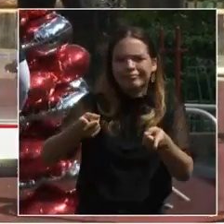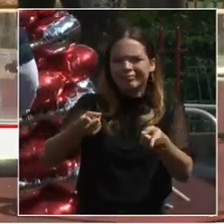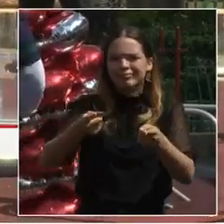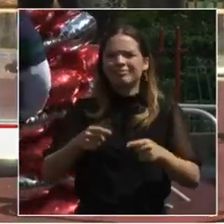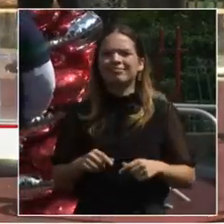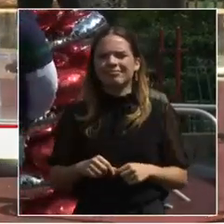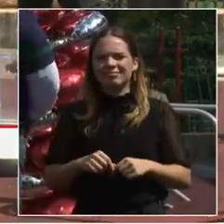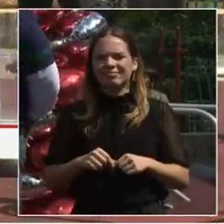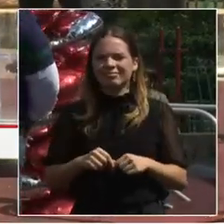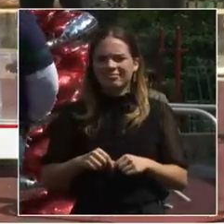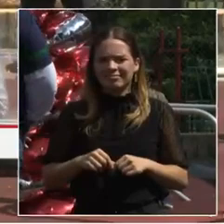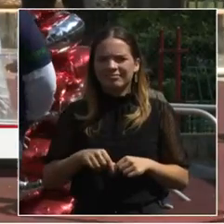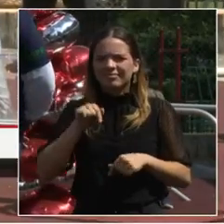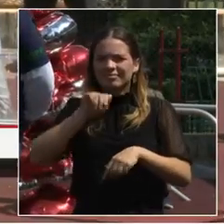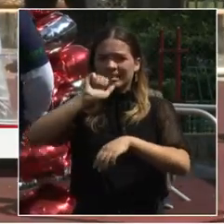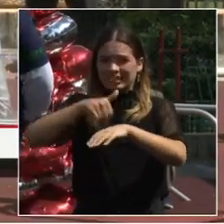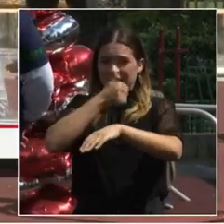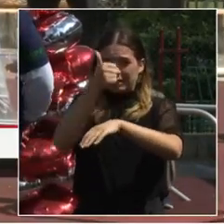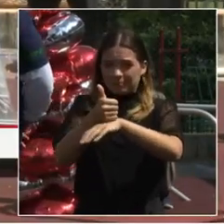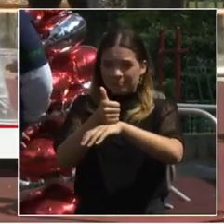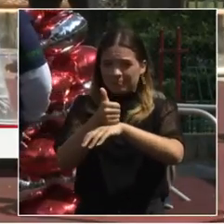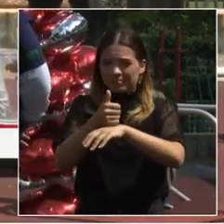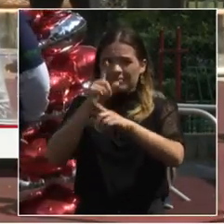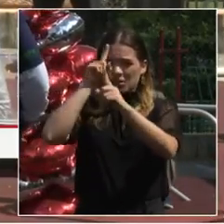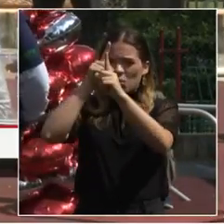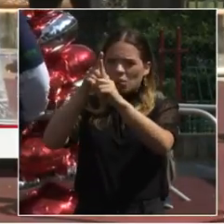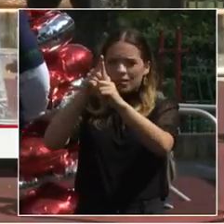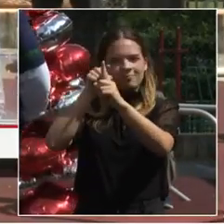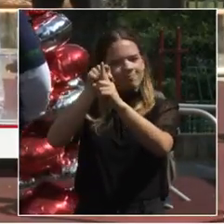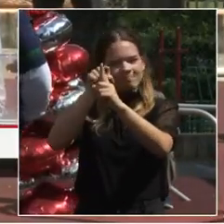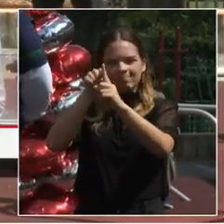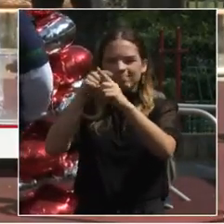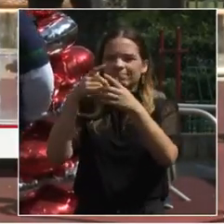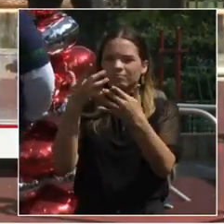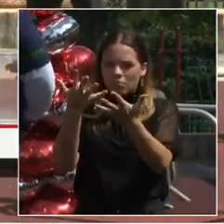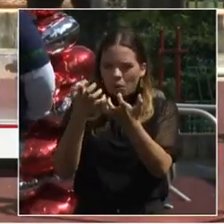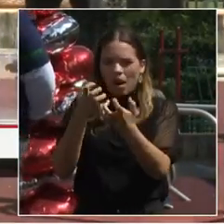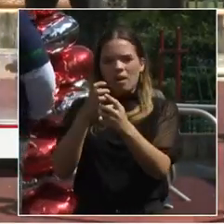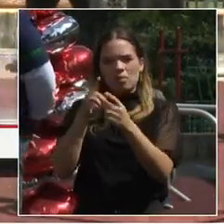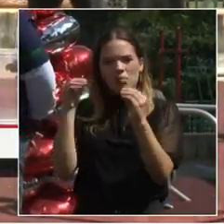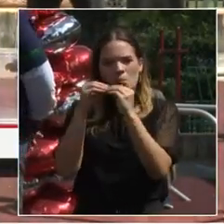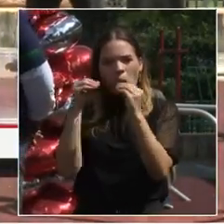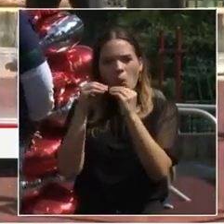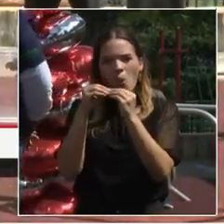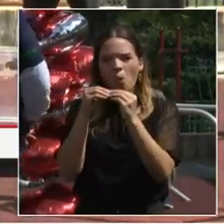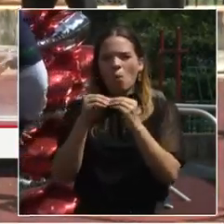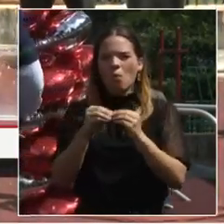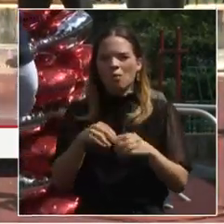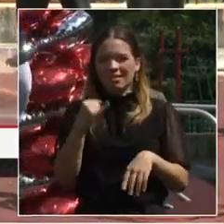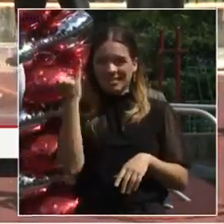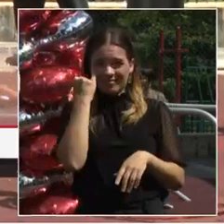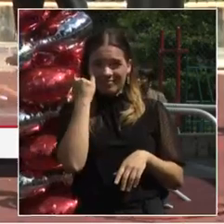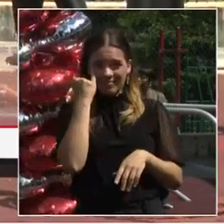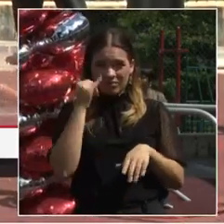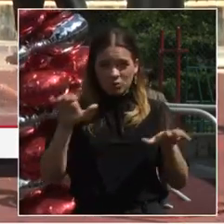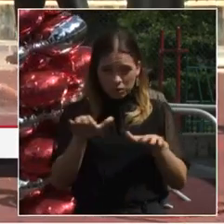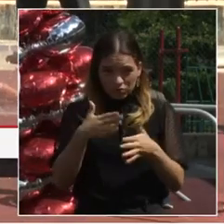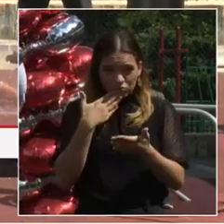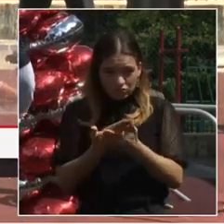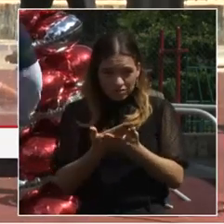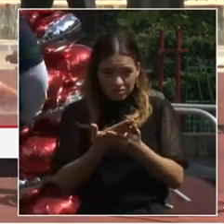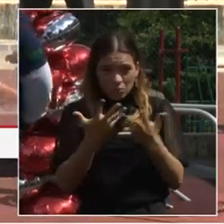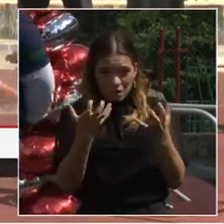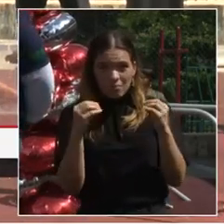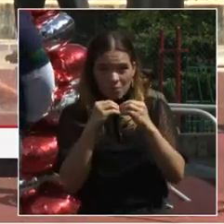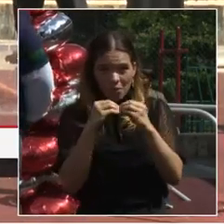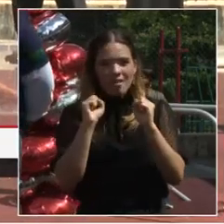set the bar even higher, which is why we just continue to demand more. I know if you heard that joke, if you do good, people just want more from you. Well, Director